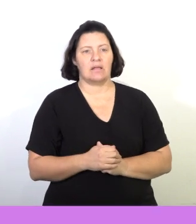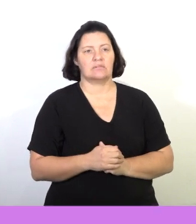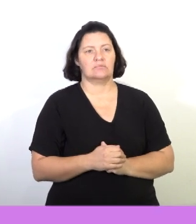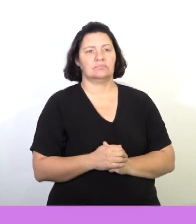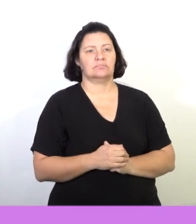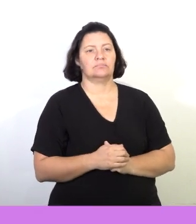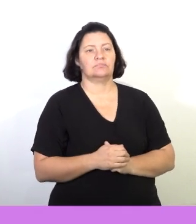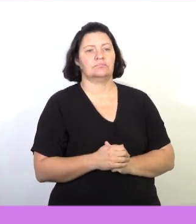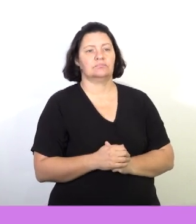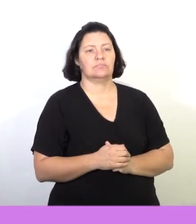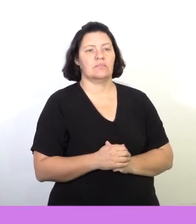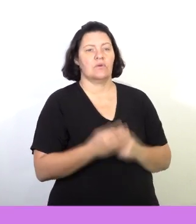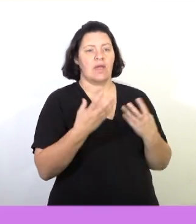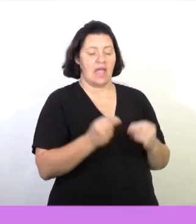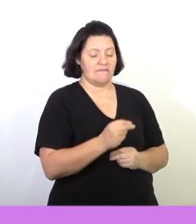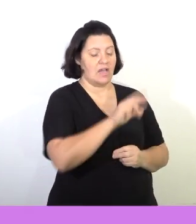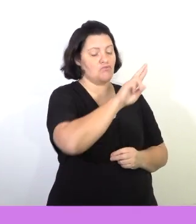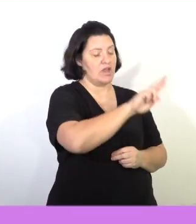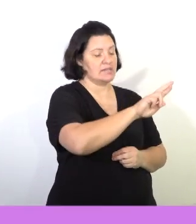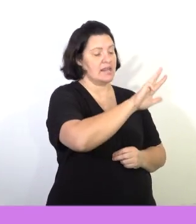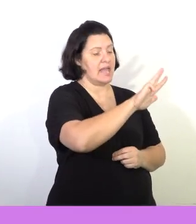here. Then we have